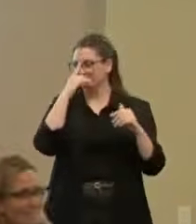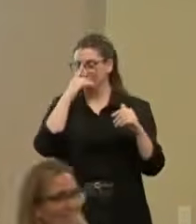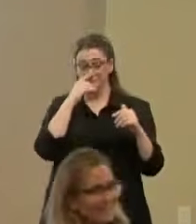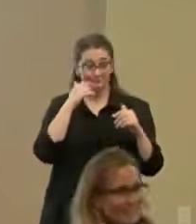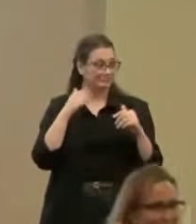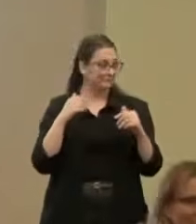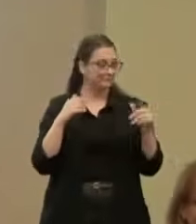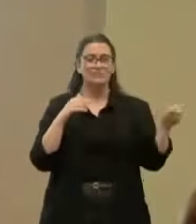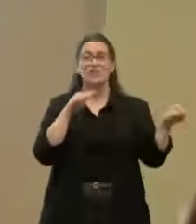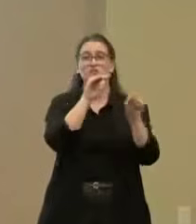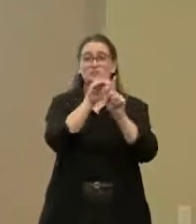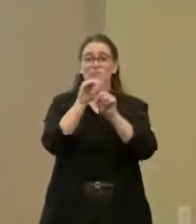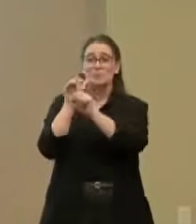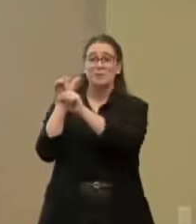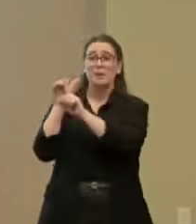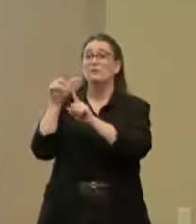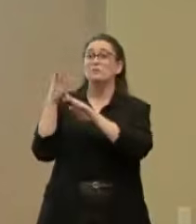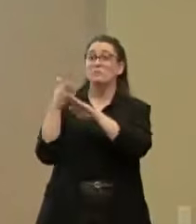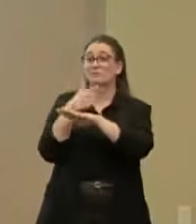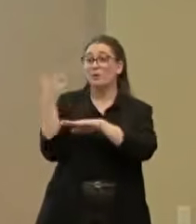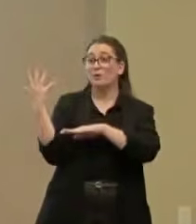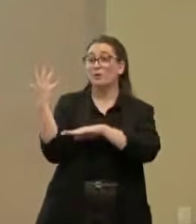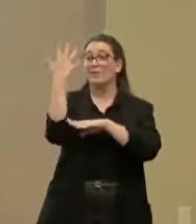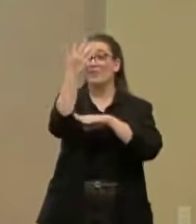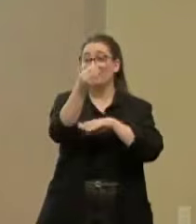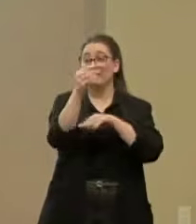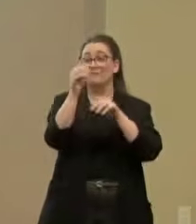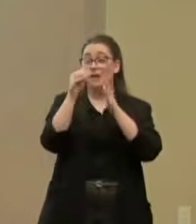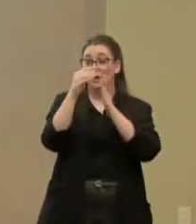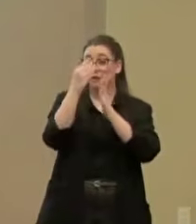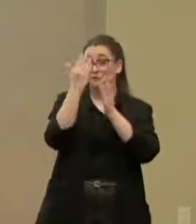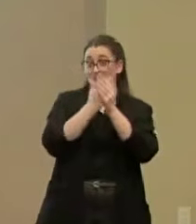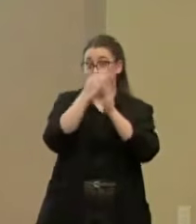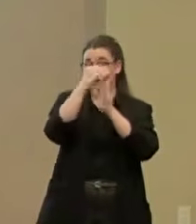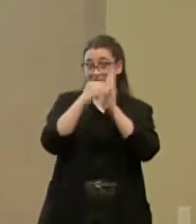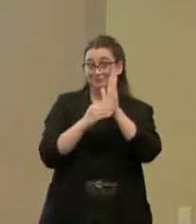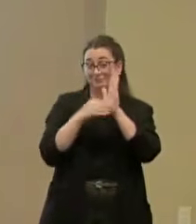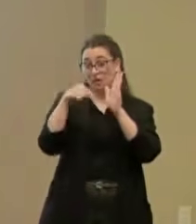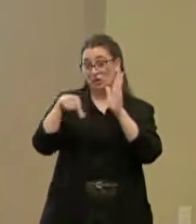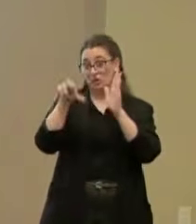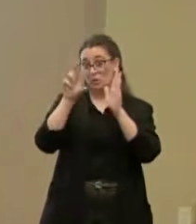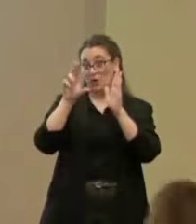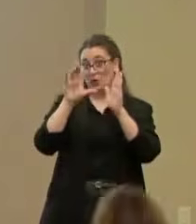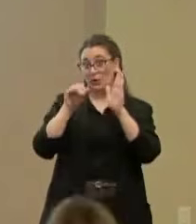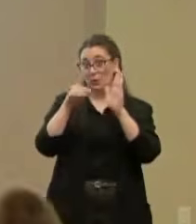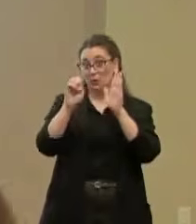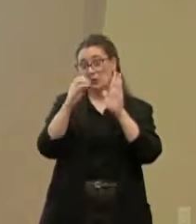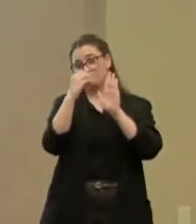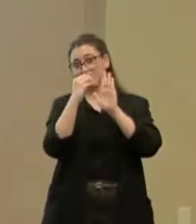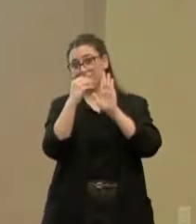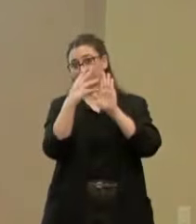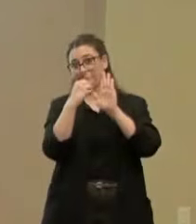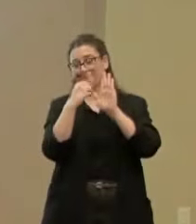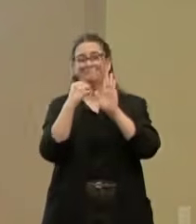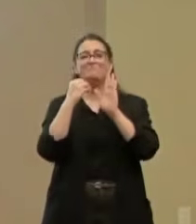I also want to just remind everybody on your way out, there's a survey in your folders. We also have a QR code. You can do it at home.